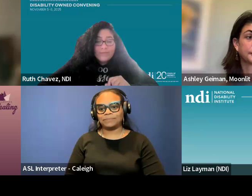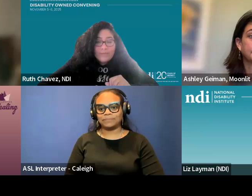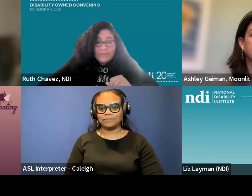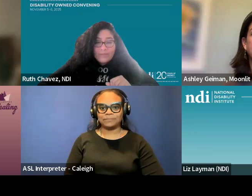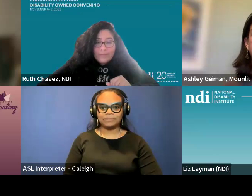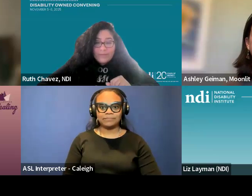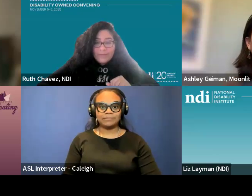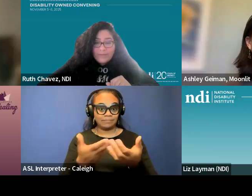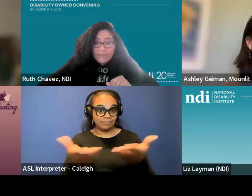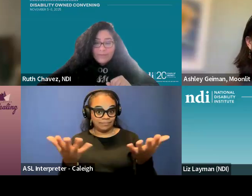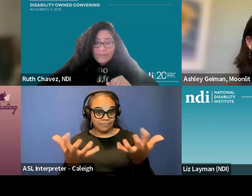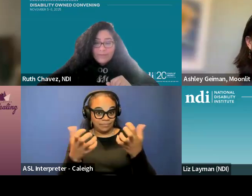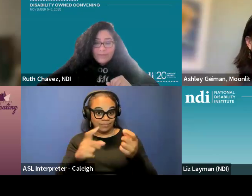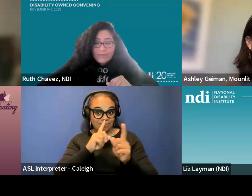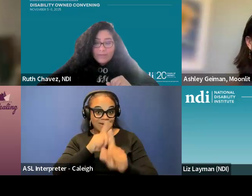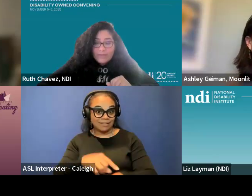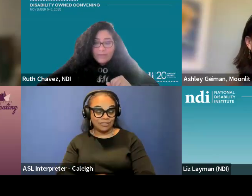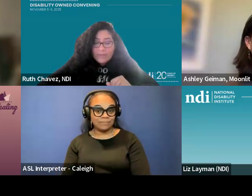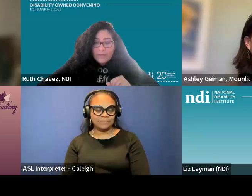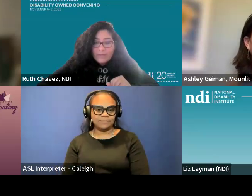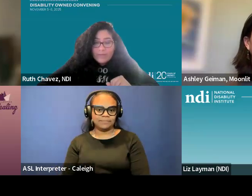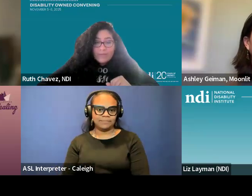So would anybody like to answer?